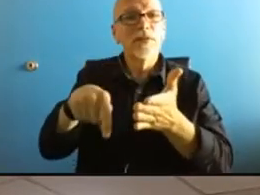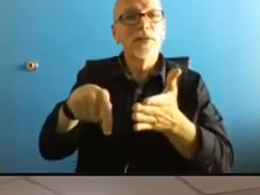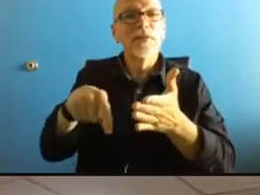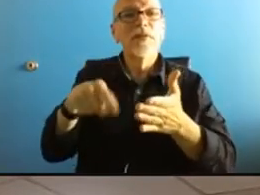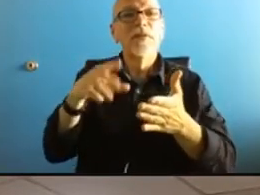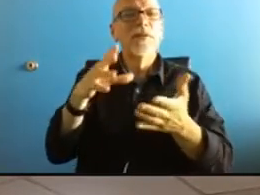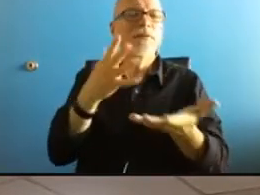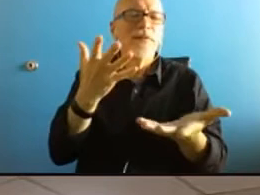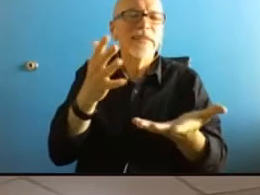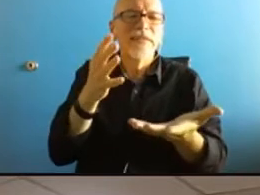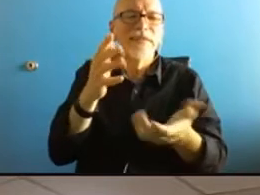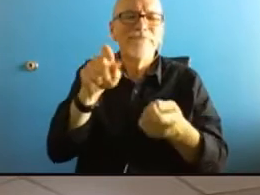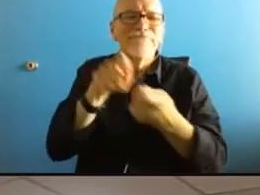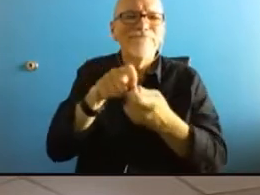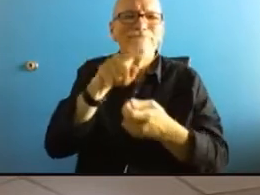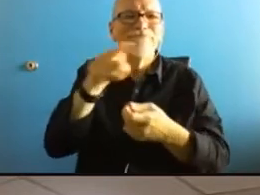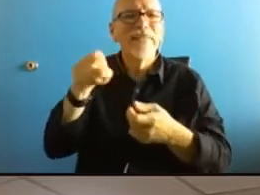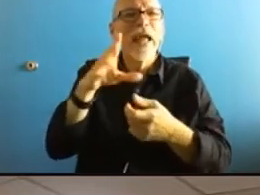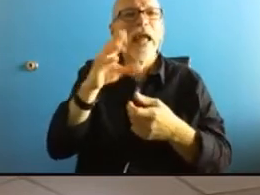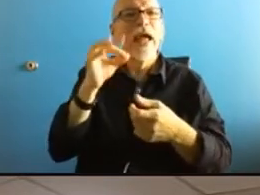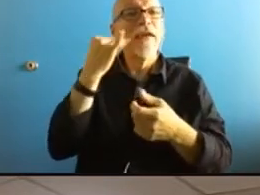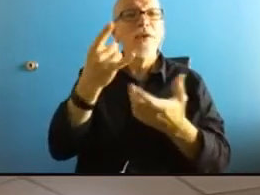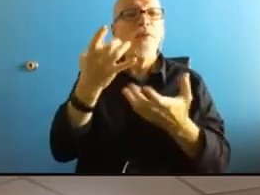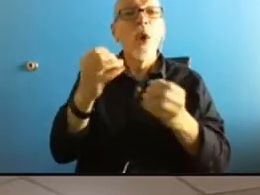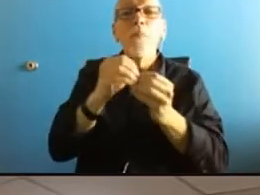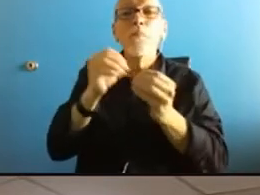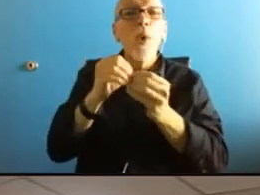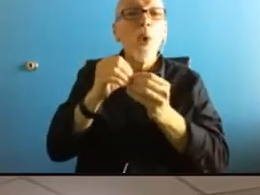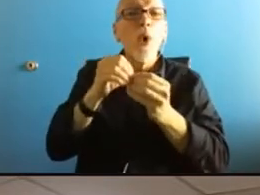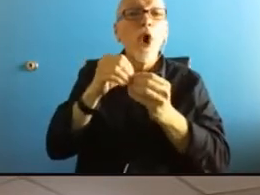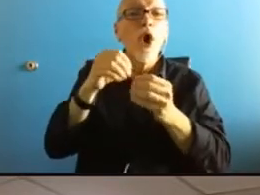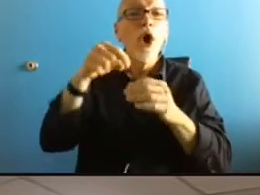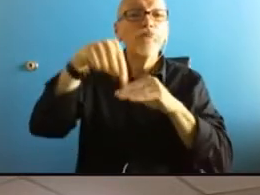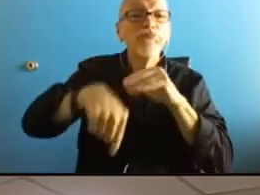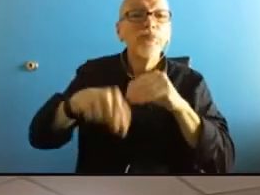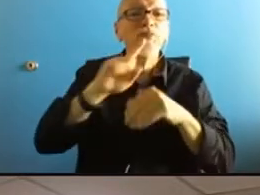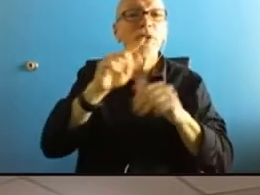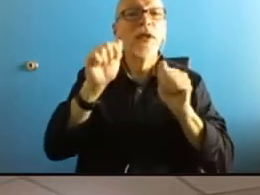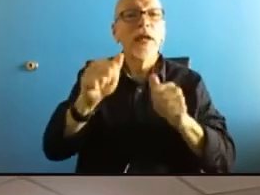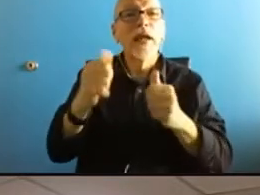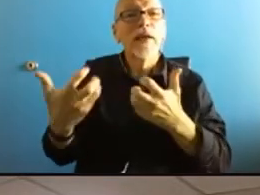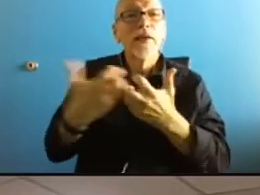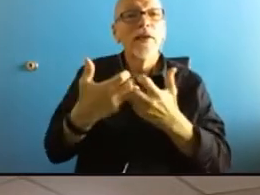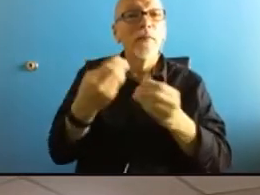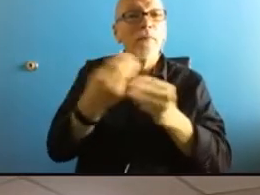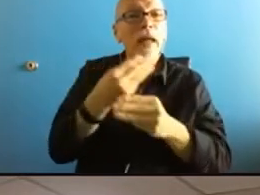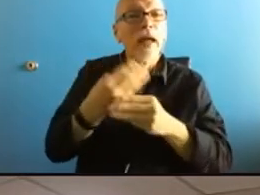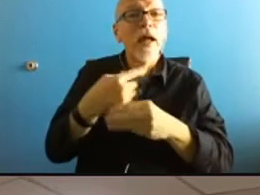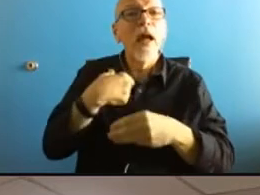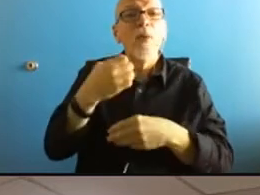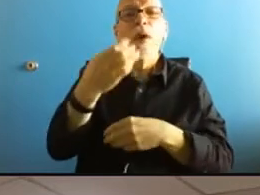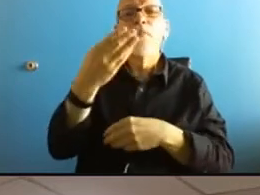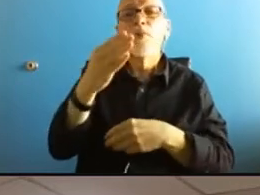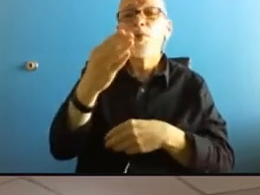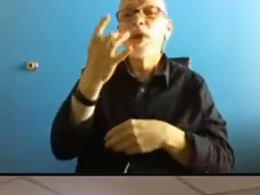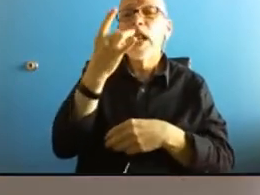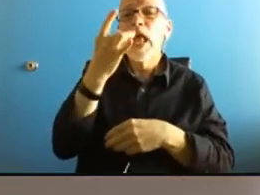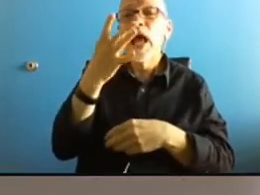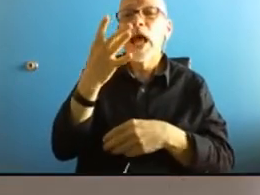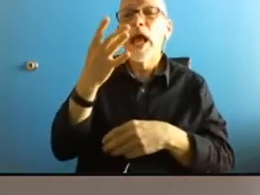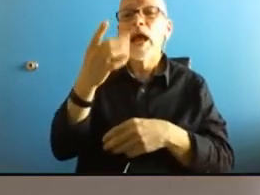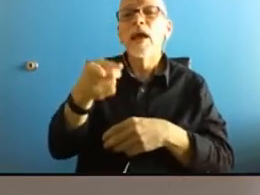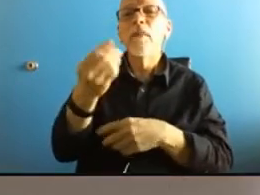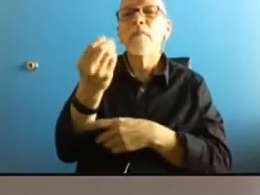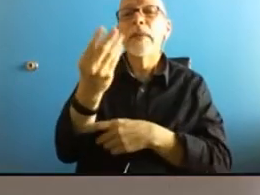Exactly. And you could even, if you want to be even more magical, you could even integrate math. Say, I want the blue light to